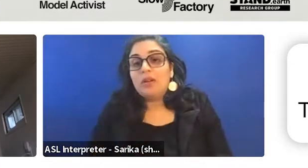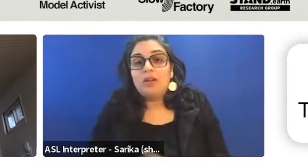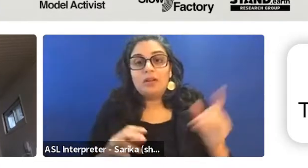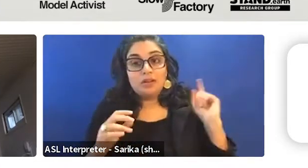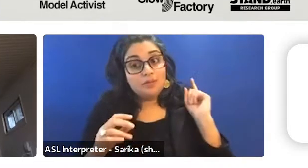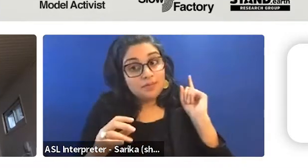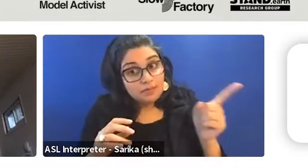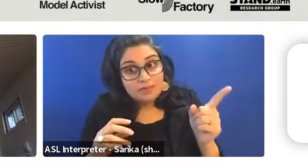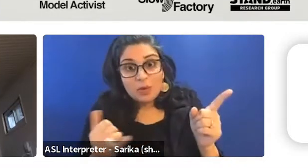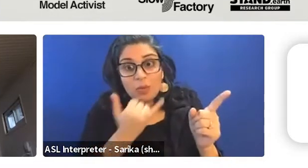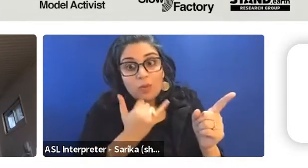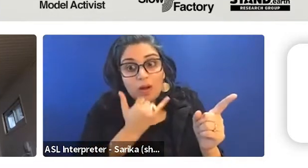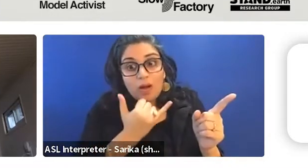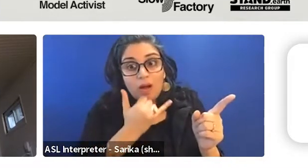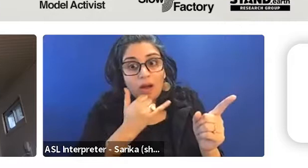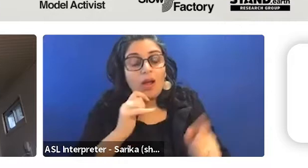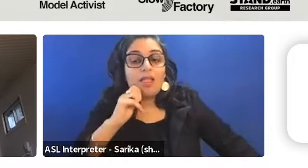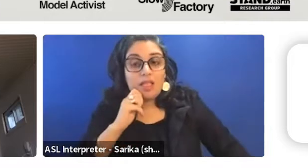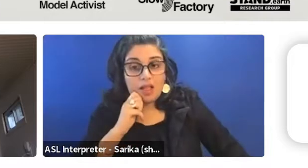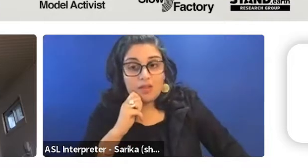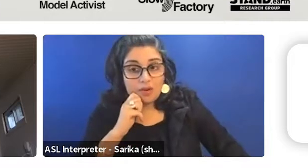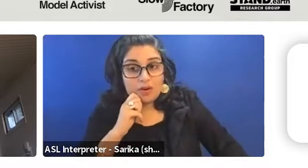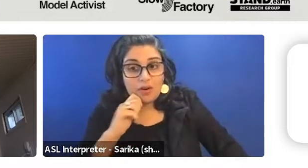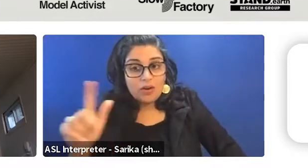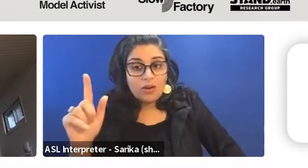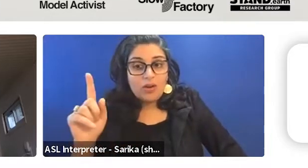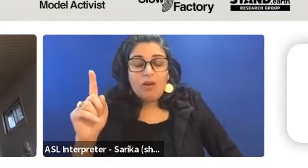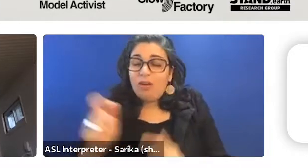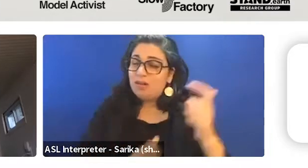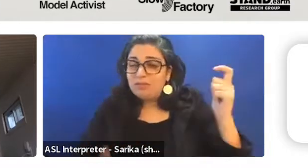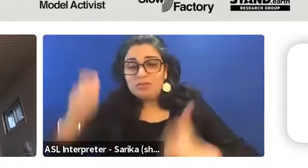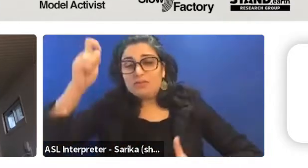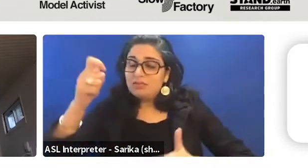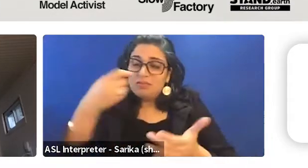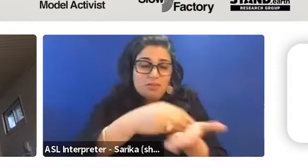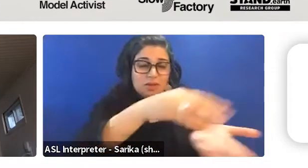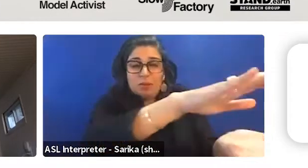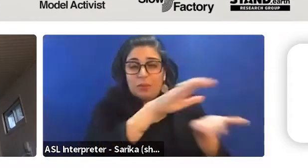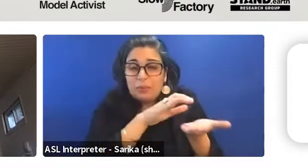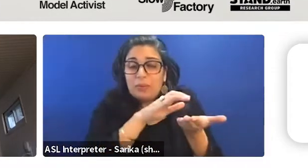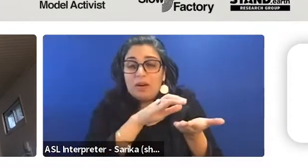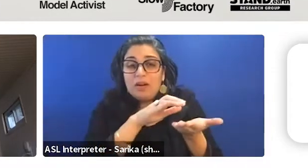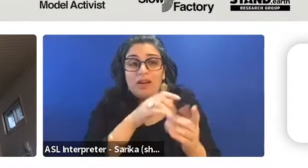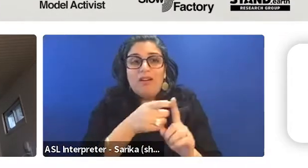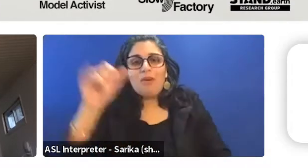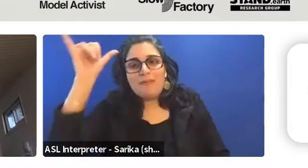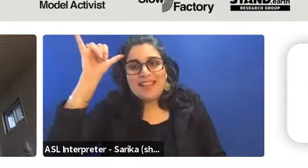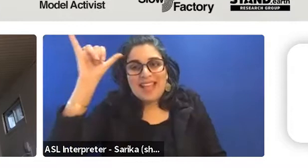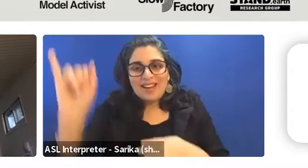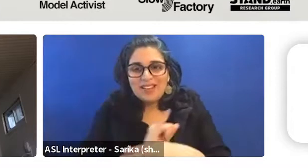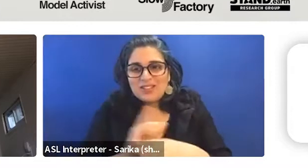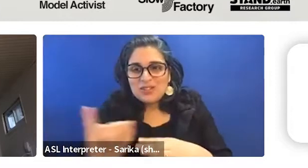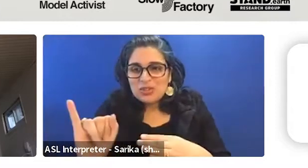wrong assumption. Leather is one of the largest profit margins of the cattle industry. And